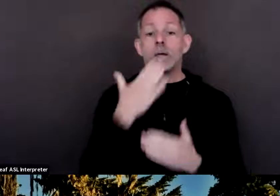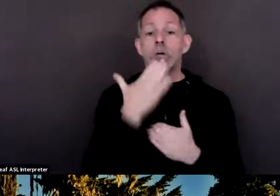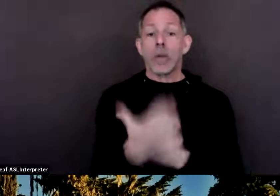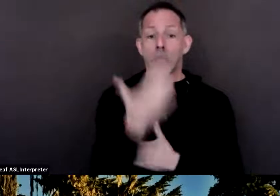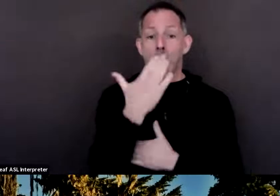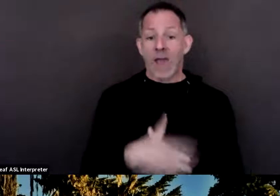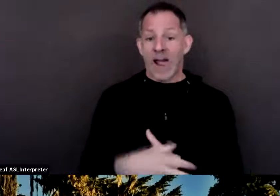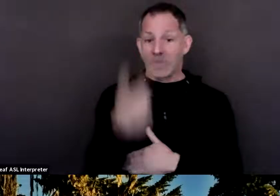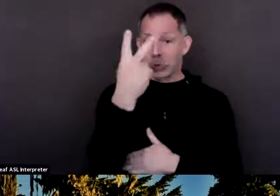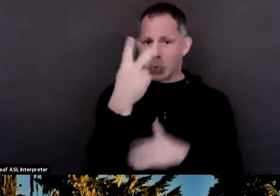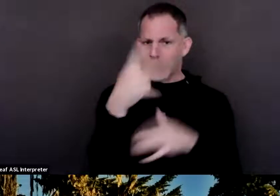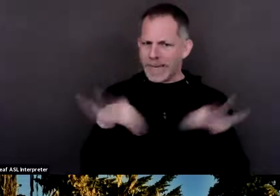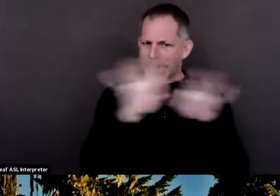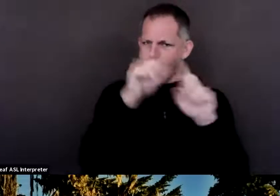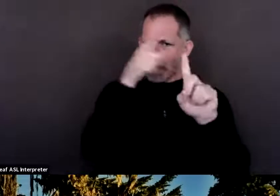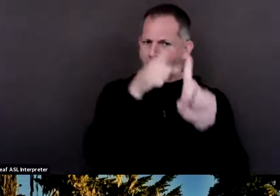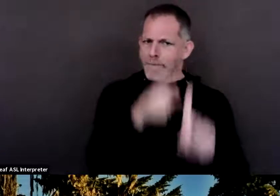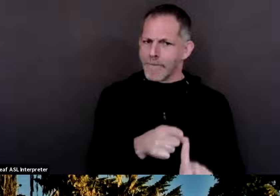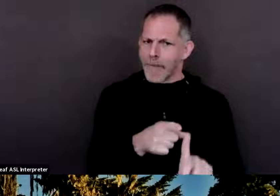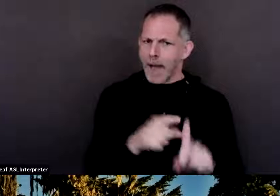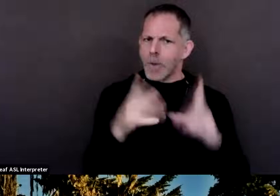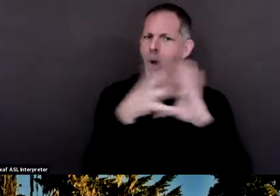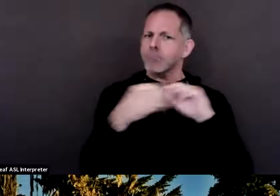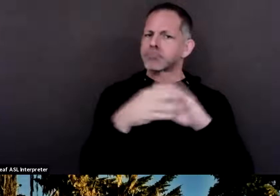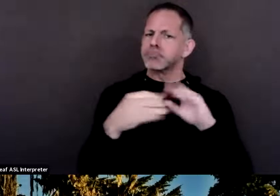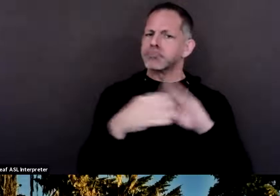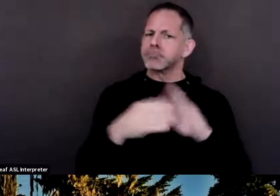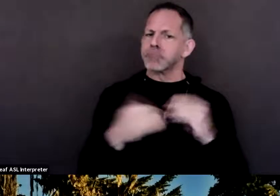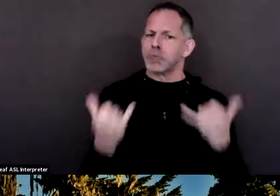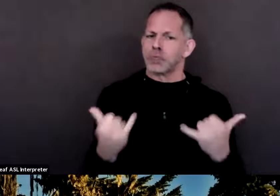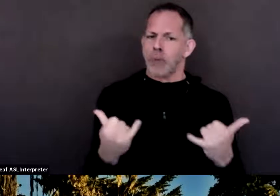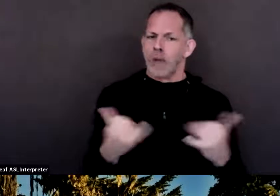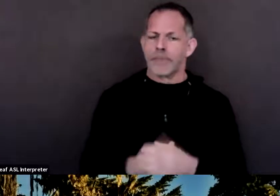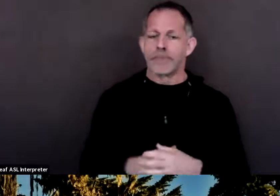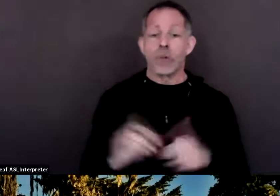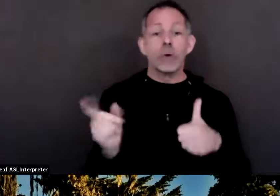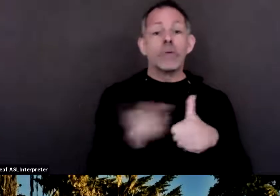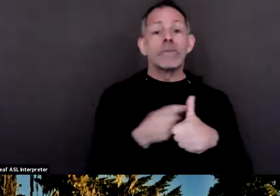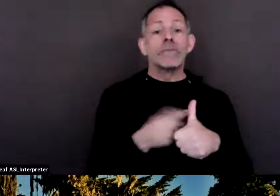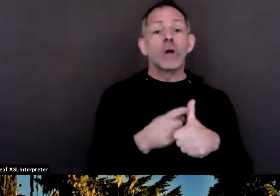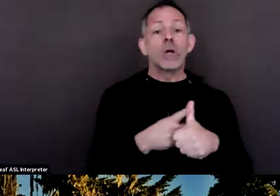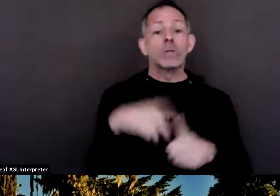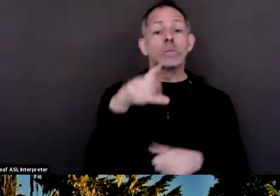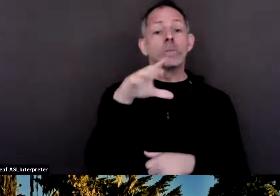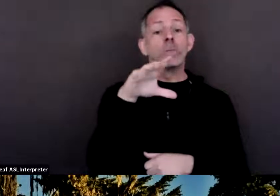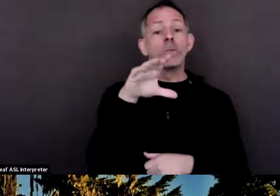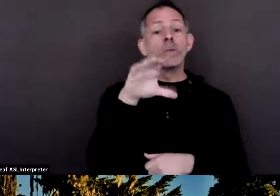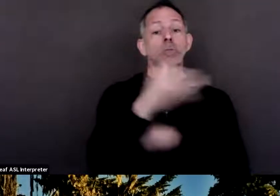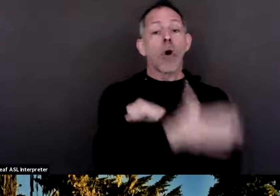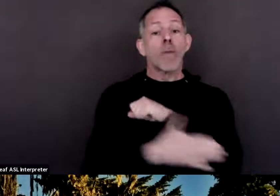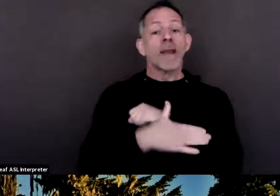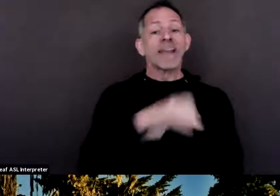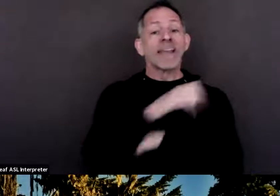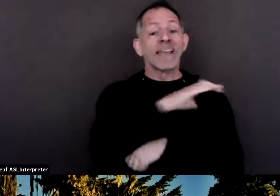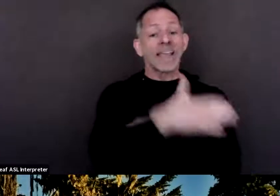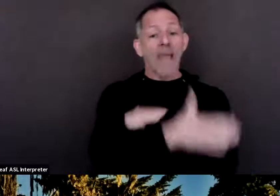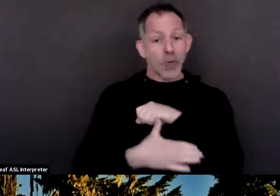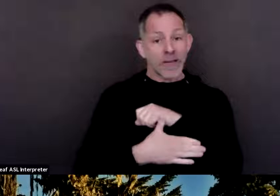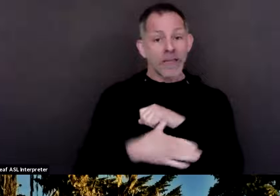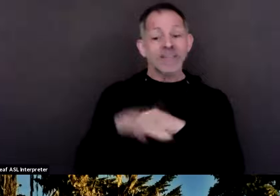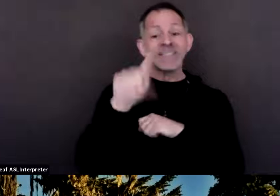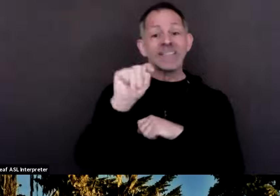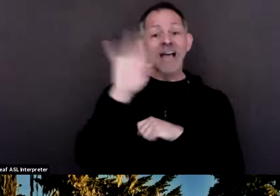to cover. The first is that the Snohomish County Vaccine Task Force will be opening the seventh